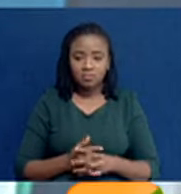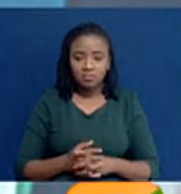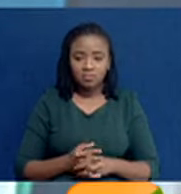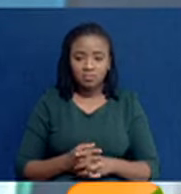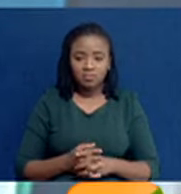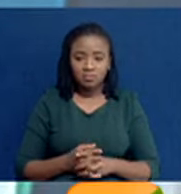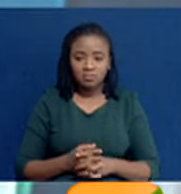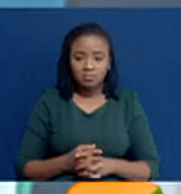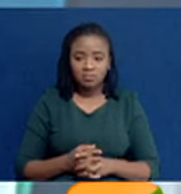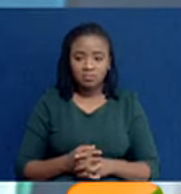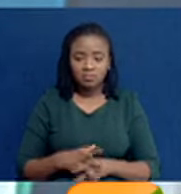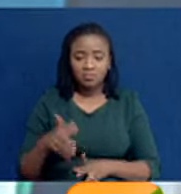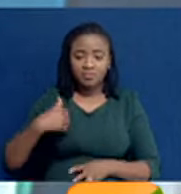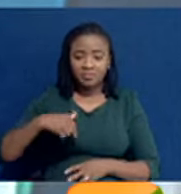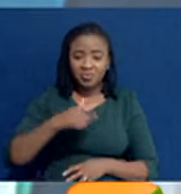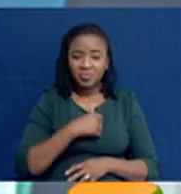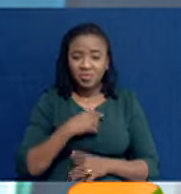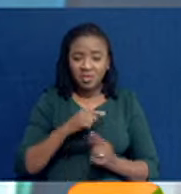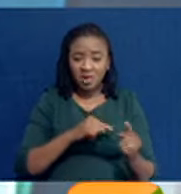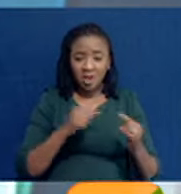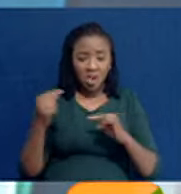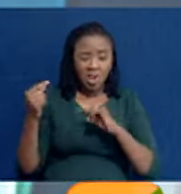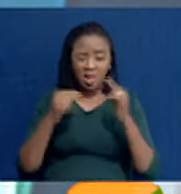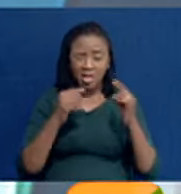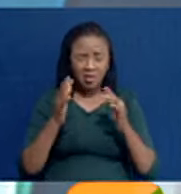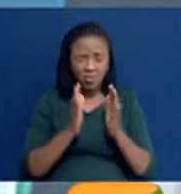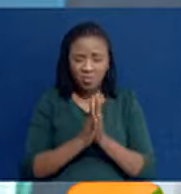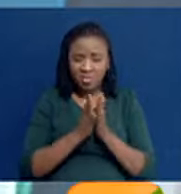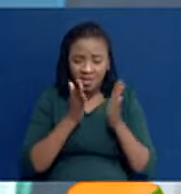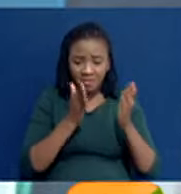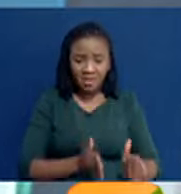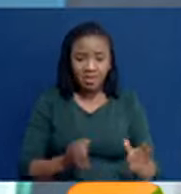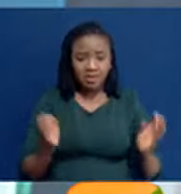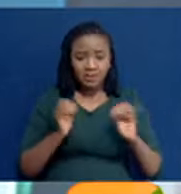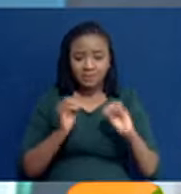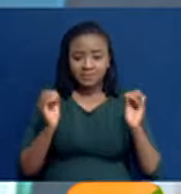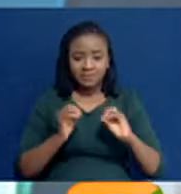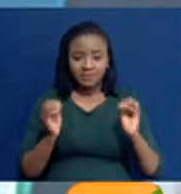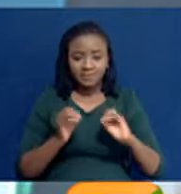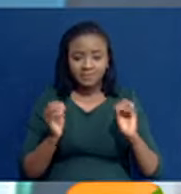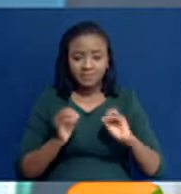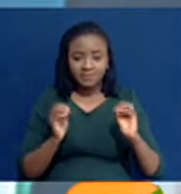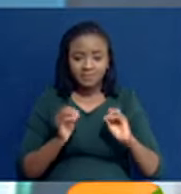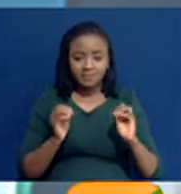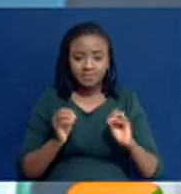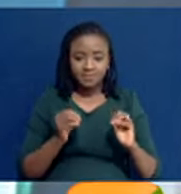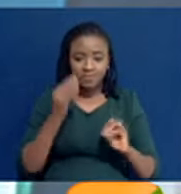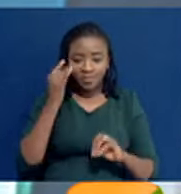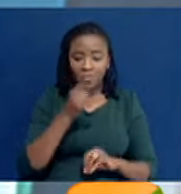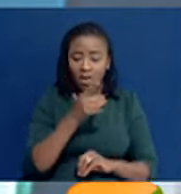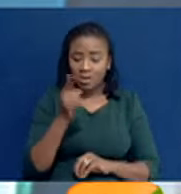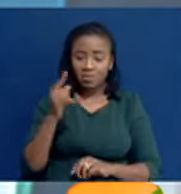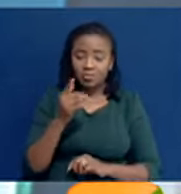it's not that we are fighting anyone. We are not fighting the men leadership, because you need both.